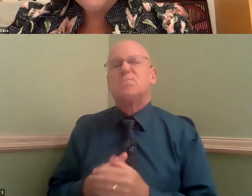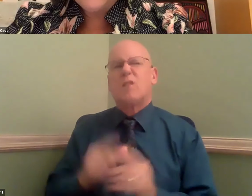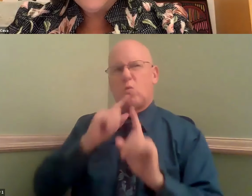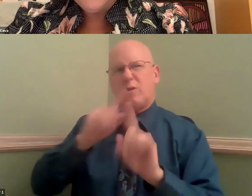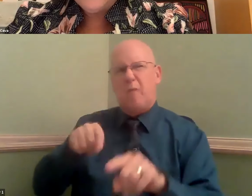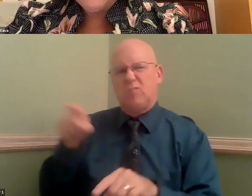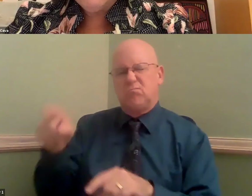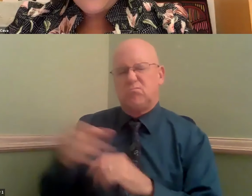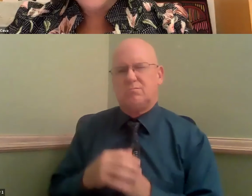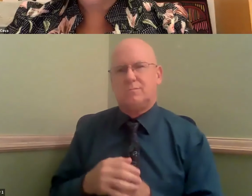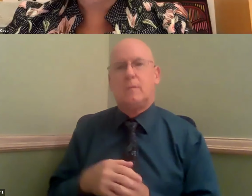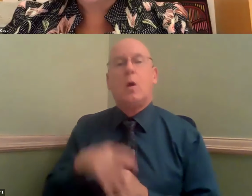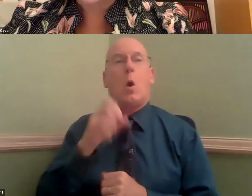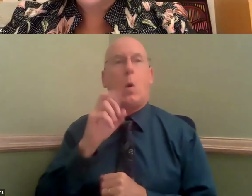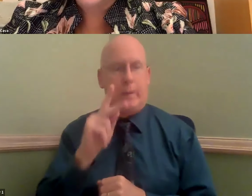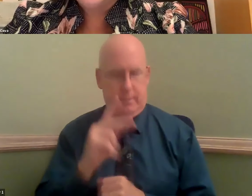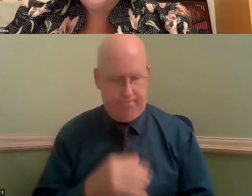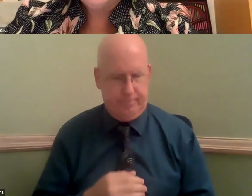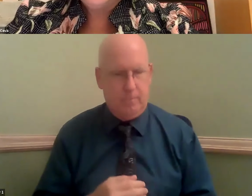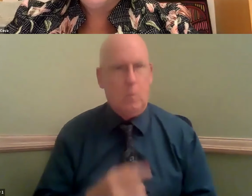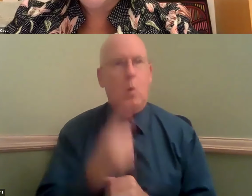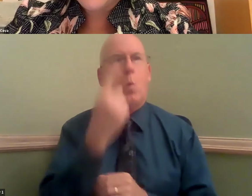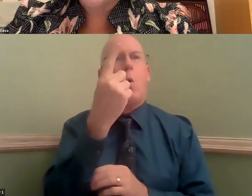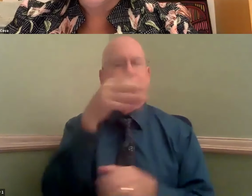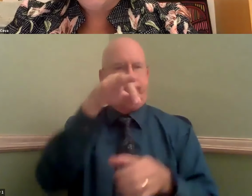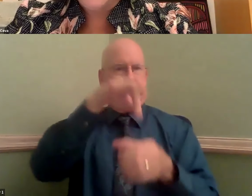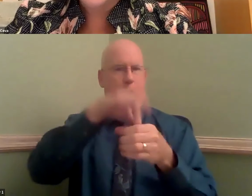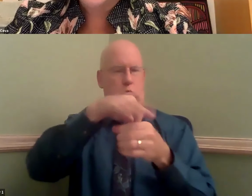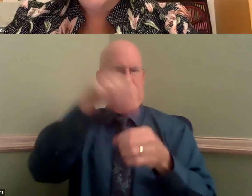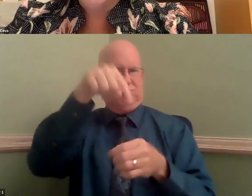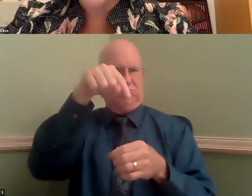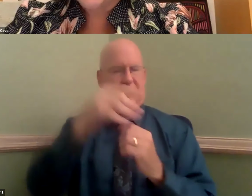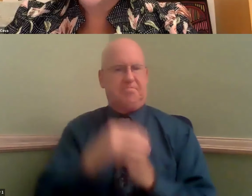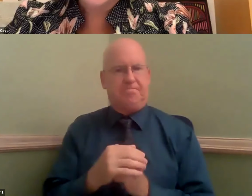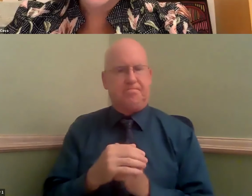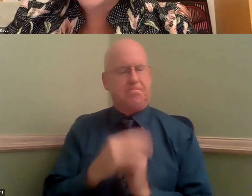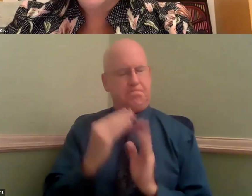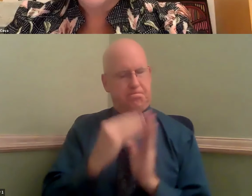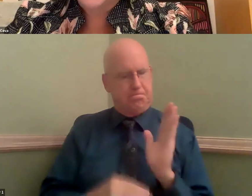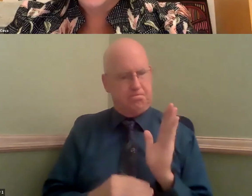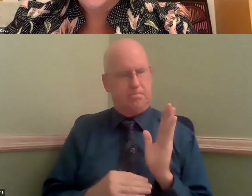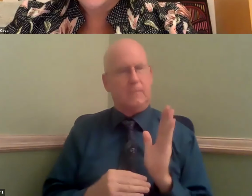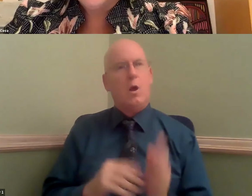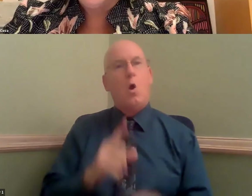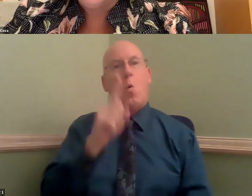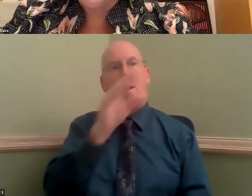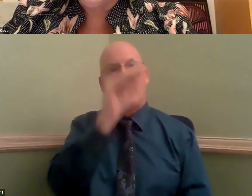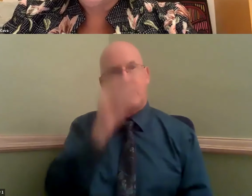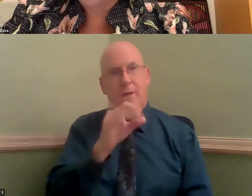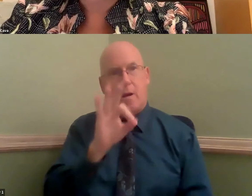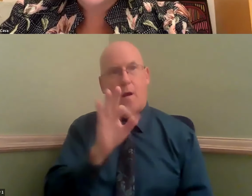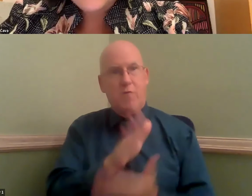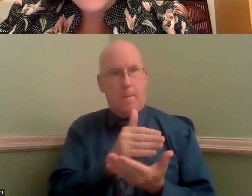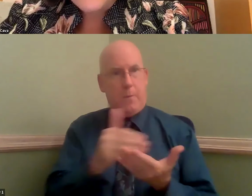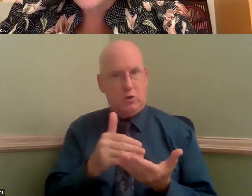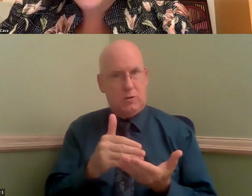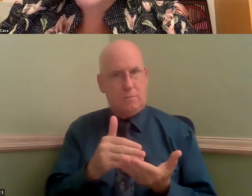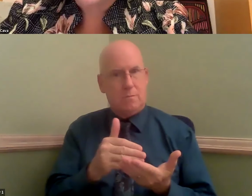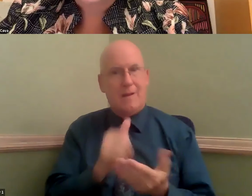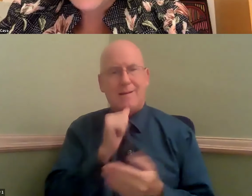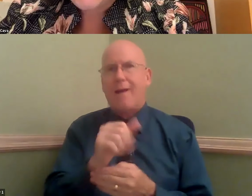item that suggested that the cost of 1% of a budget, it wasn't an